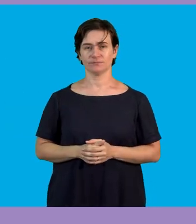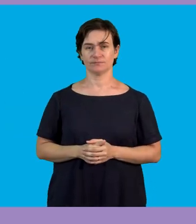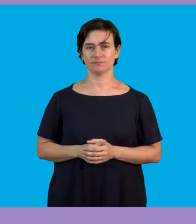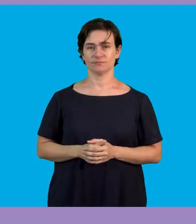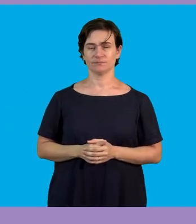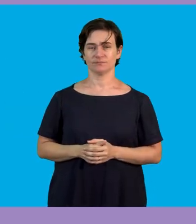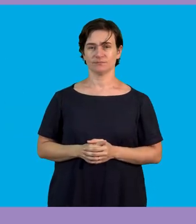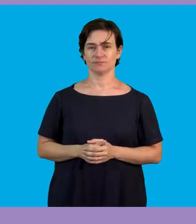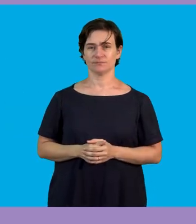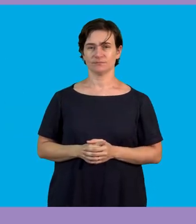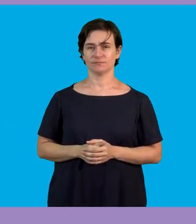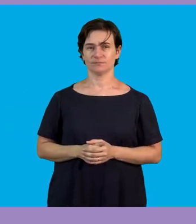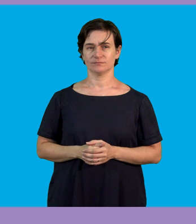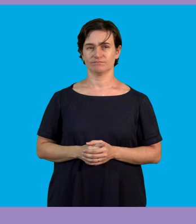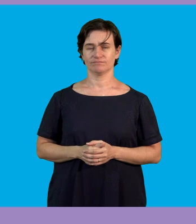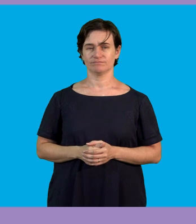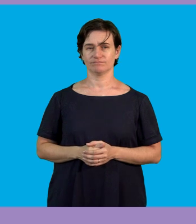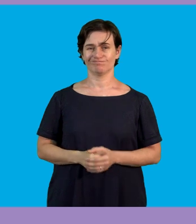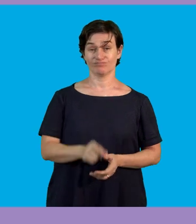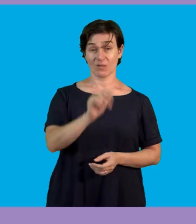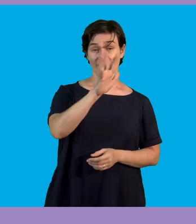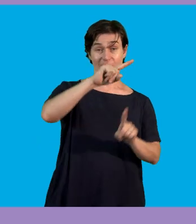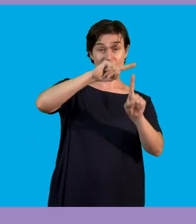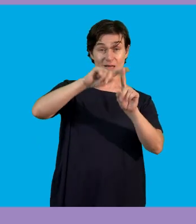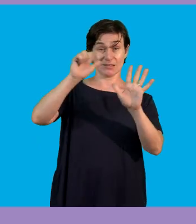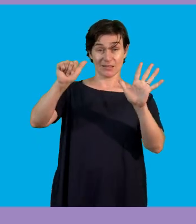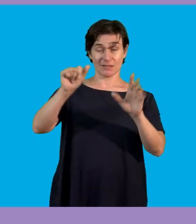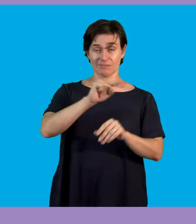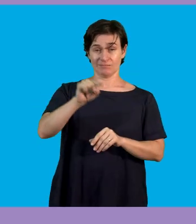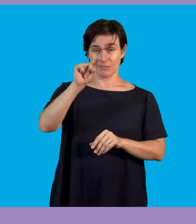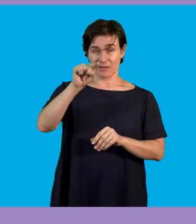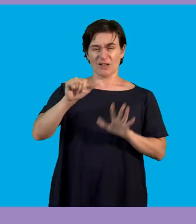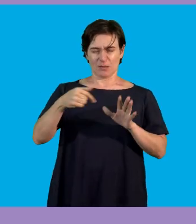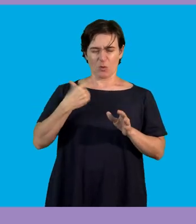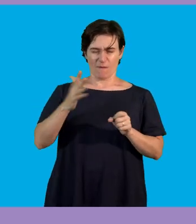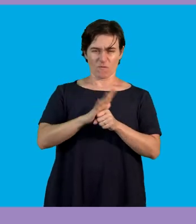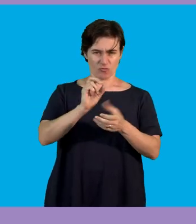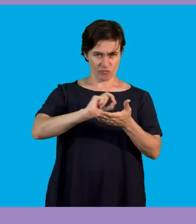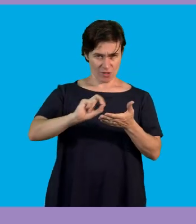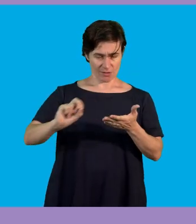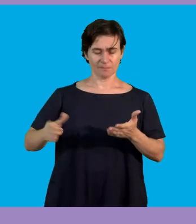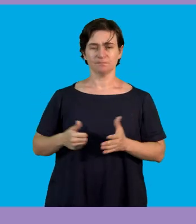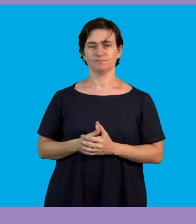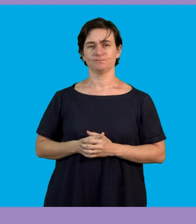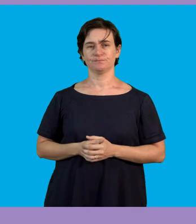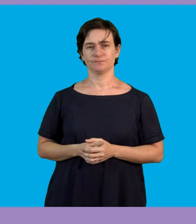Again, sorry. 5 plus x divided by 6. Let's write that